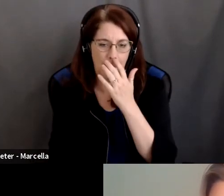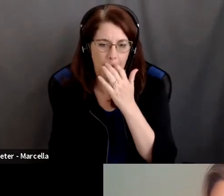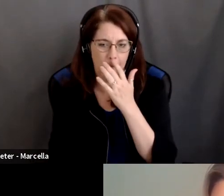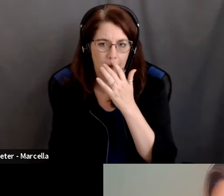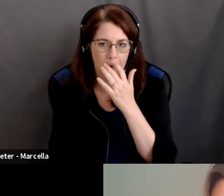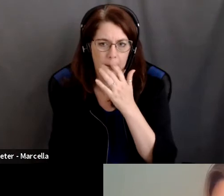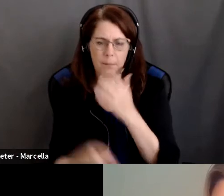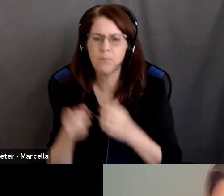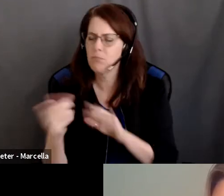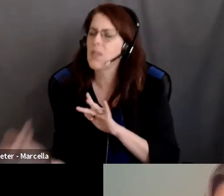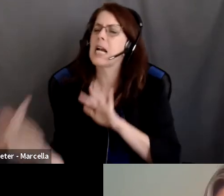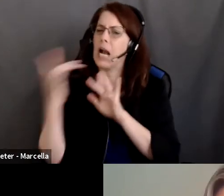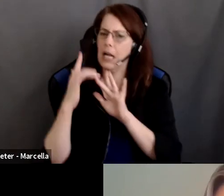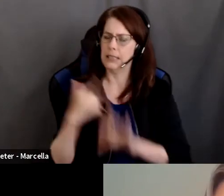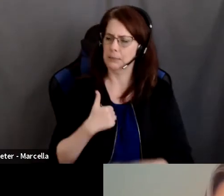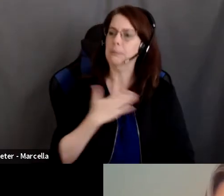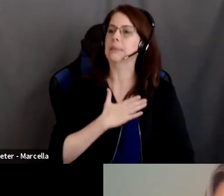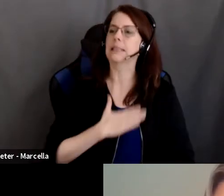Get in touch with me, please.